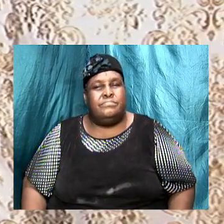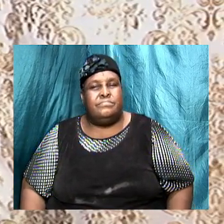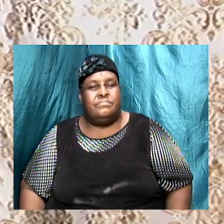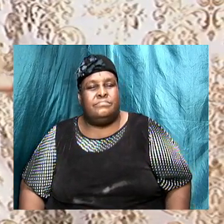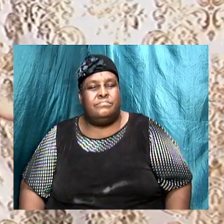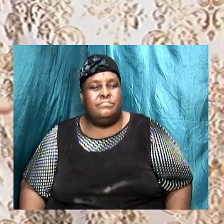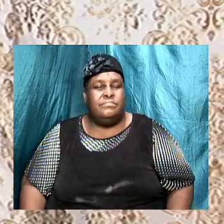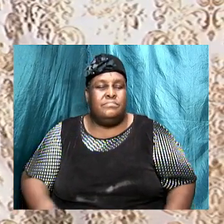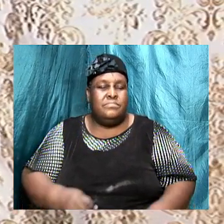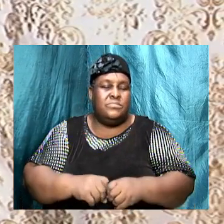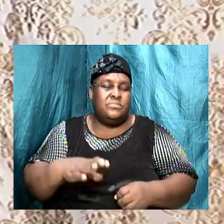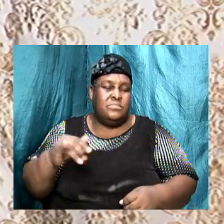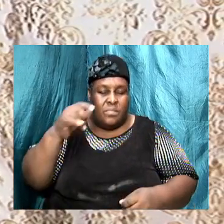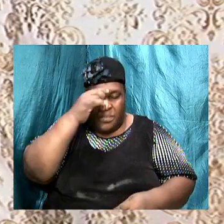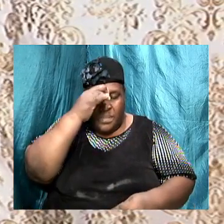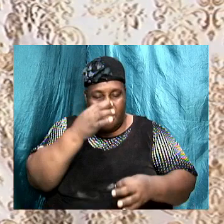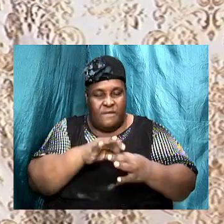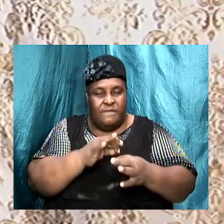And so it is by faith